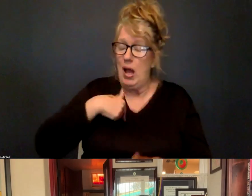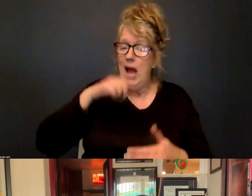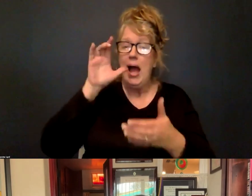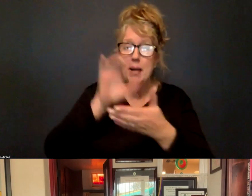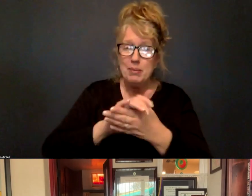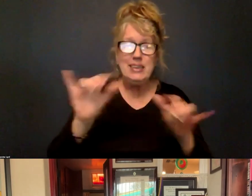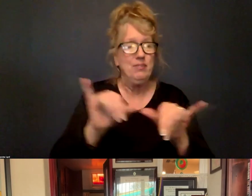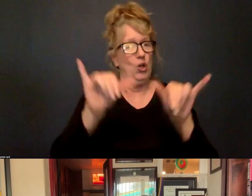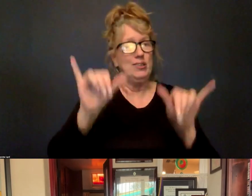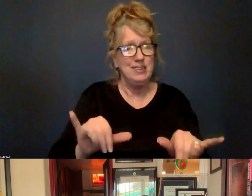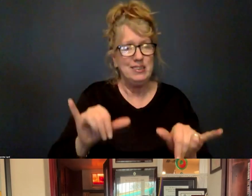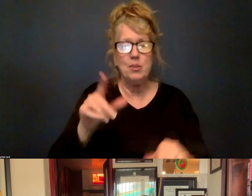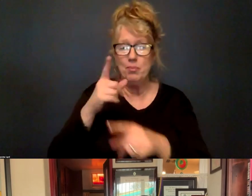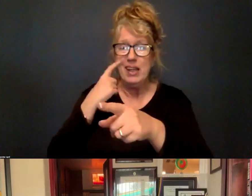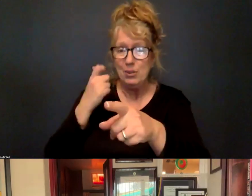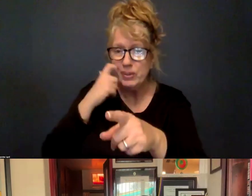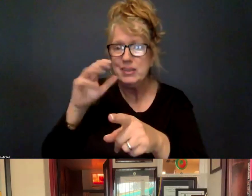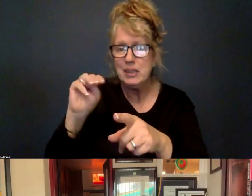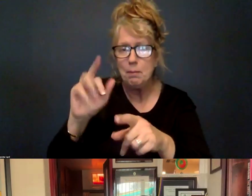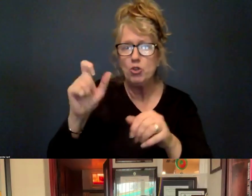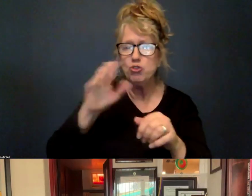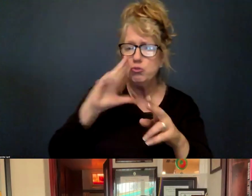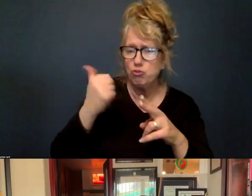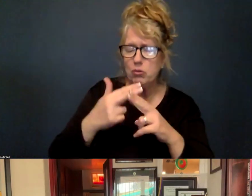system needs places like Margie talked about where